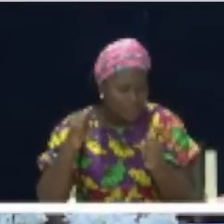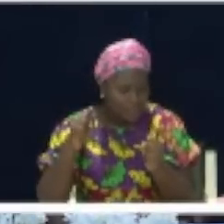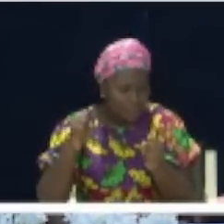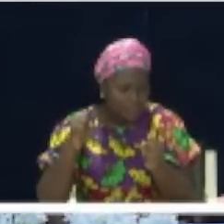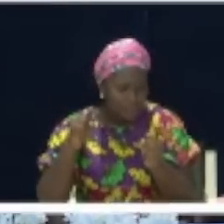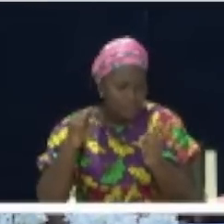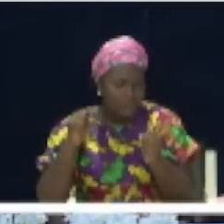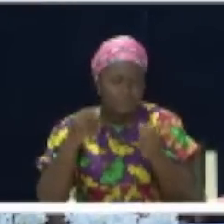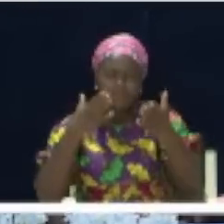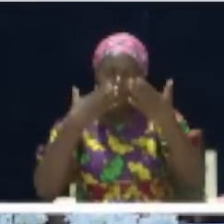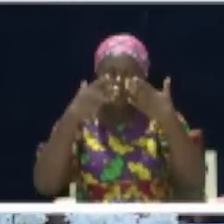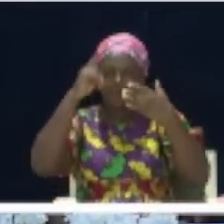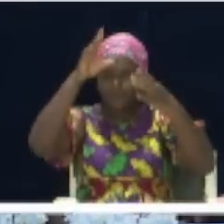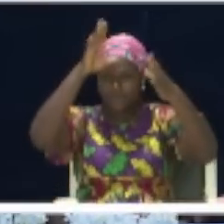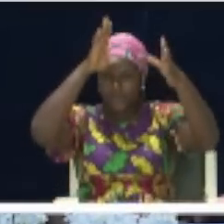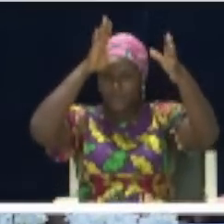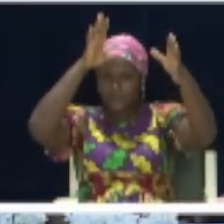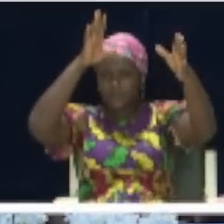Thank you, Father.